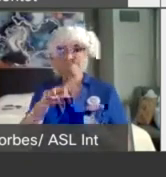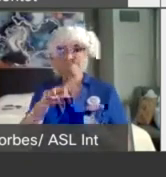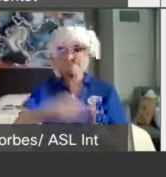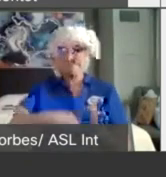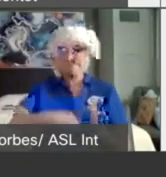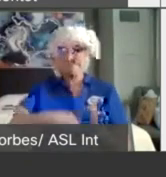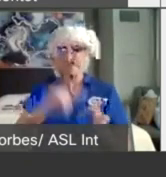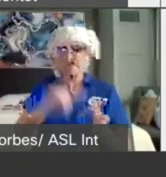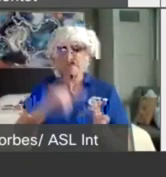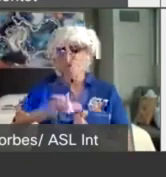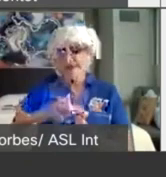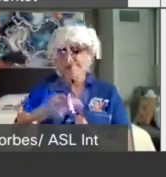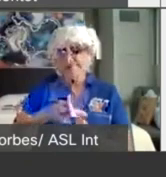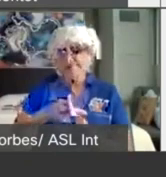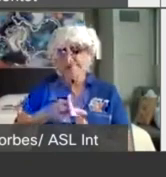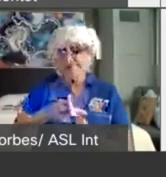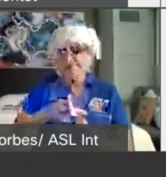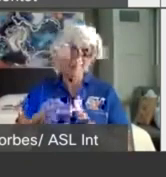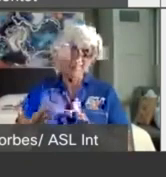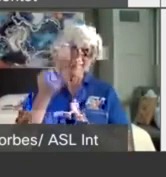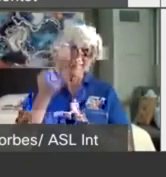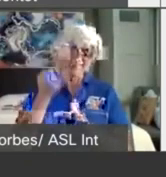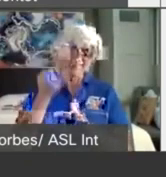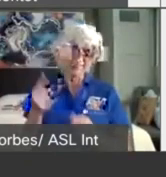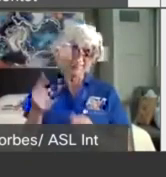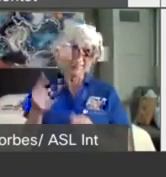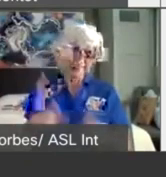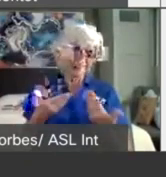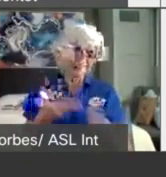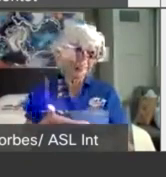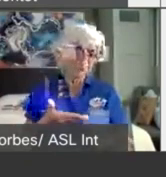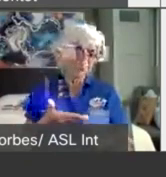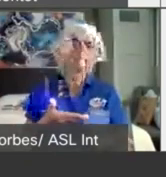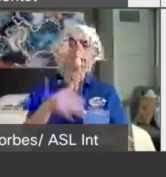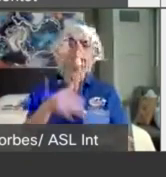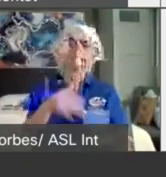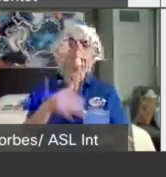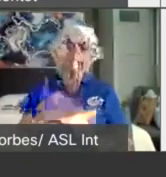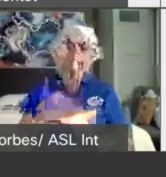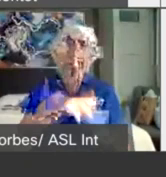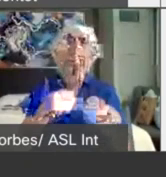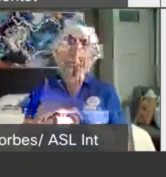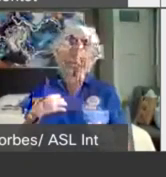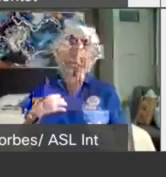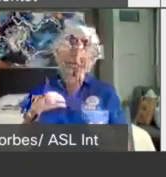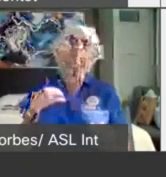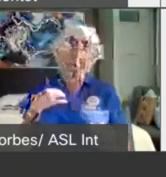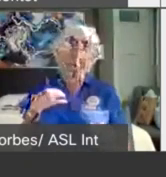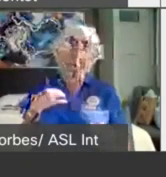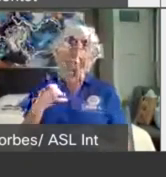apply for personal property with FEMA and also with the SBA. With the SBA, the maximum amount is $40,000. So that's a threefer.